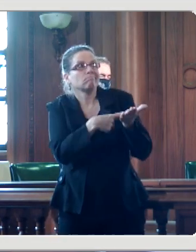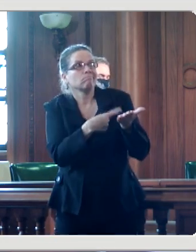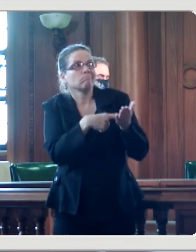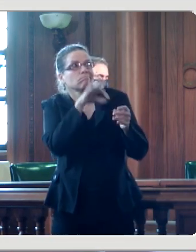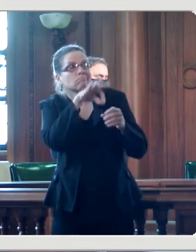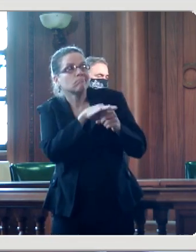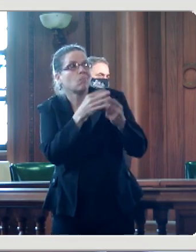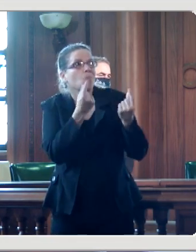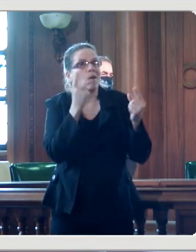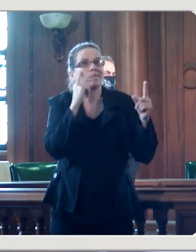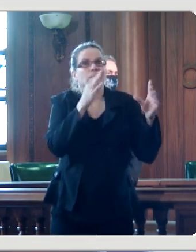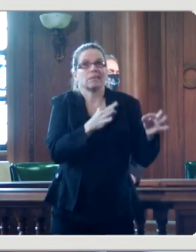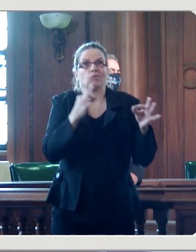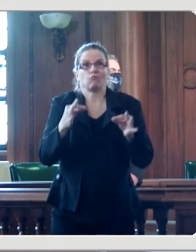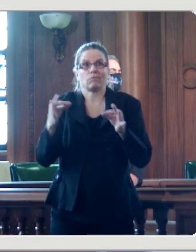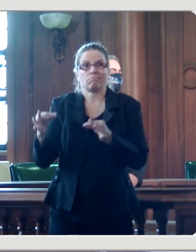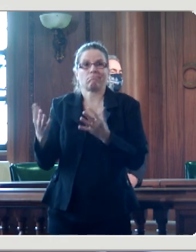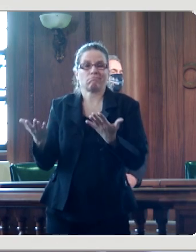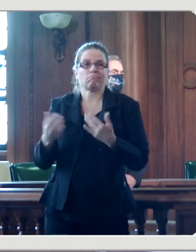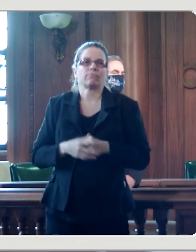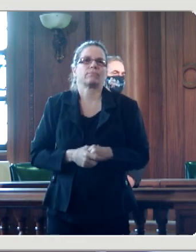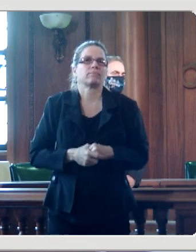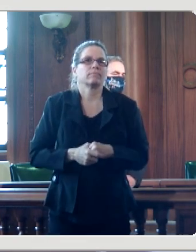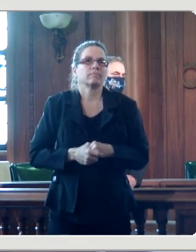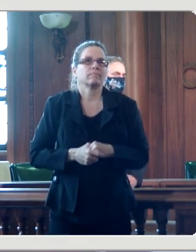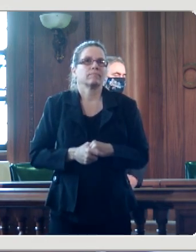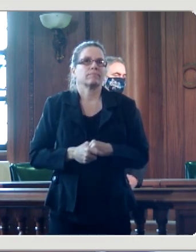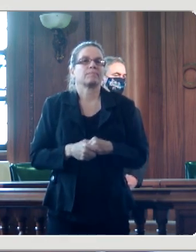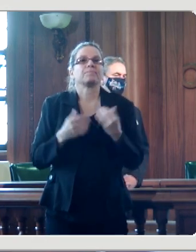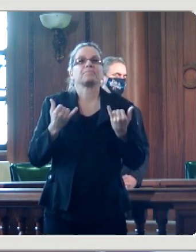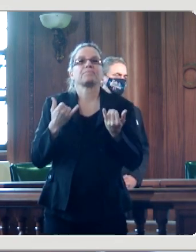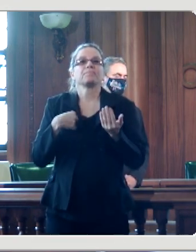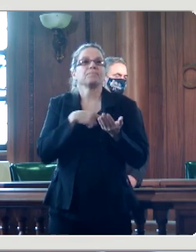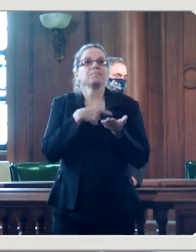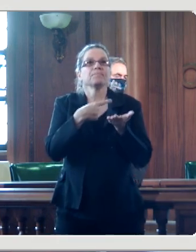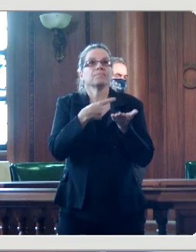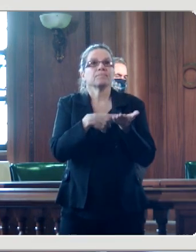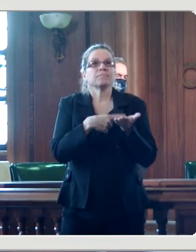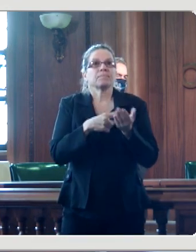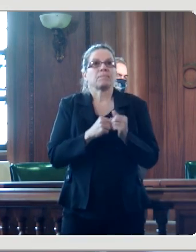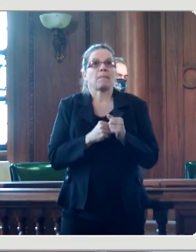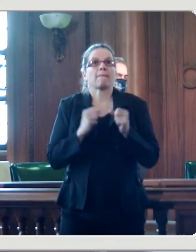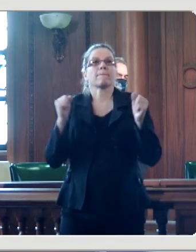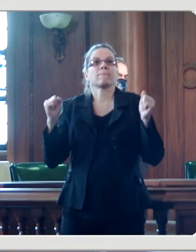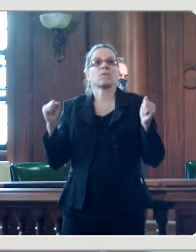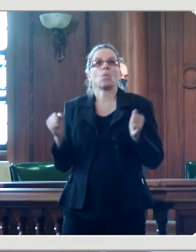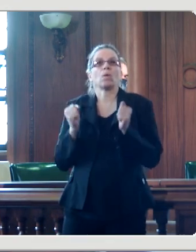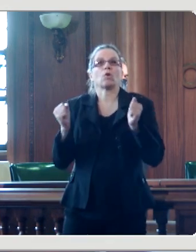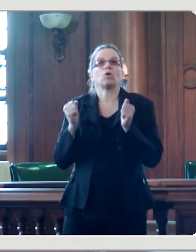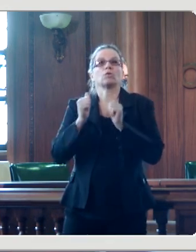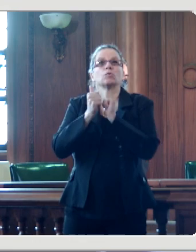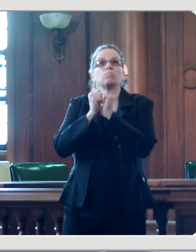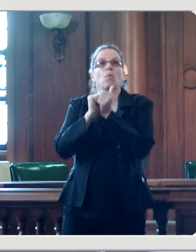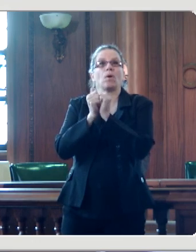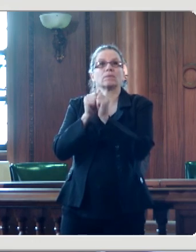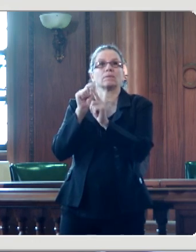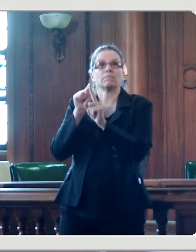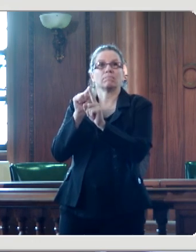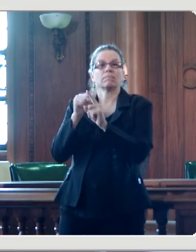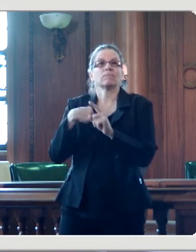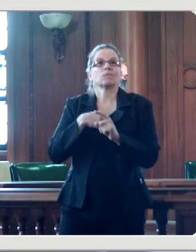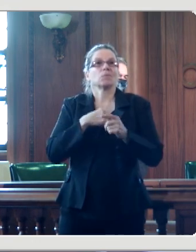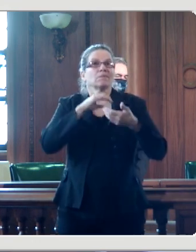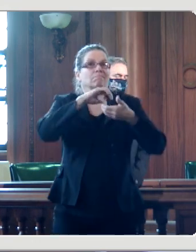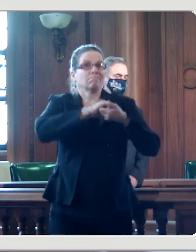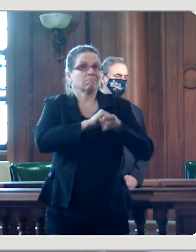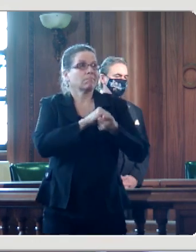to exploring our options with winter sports. And our plan is to try to get those